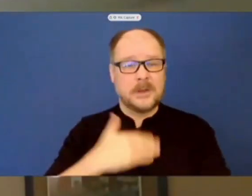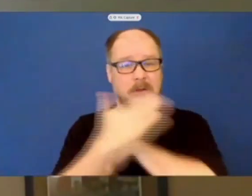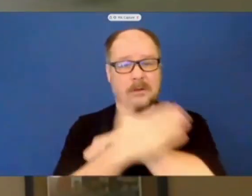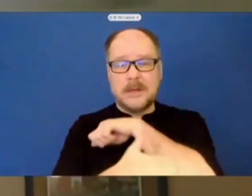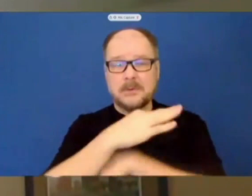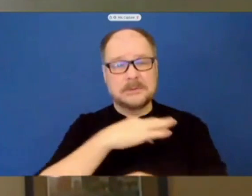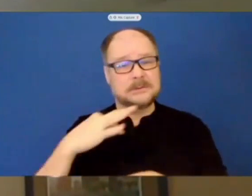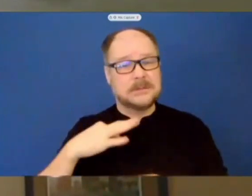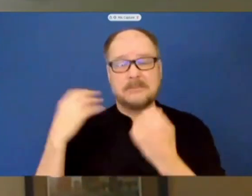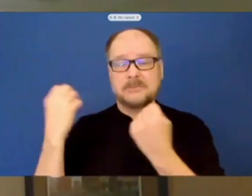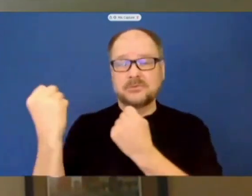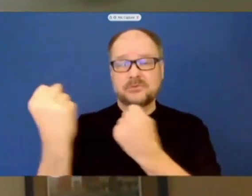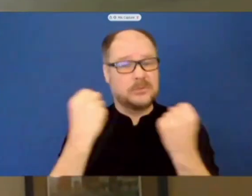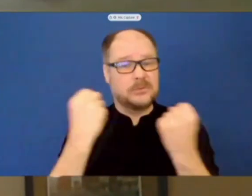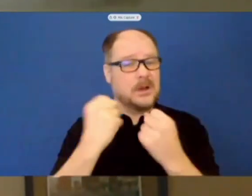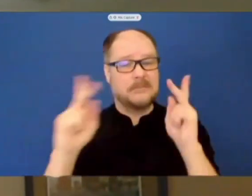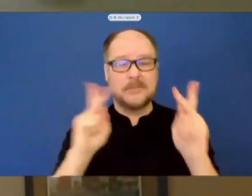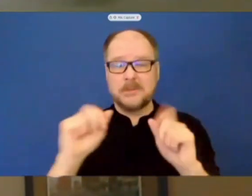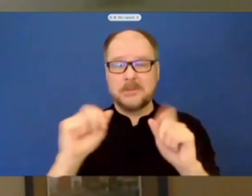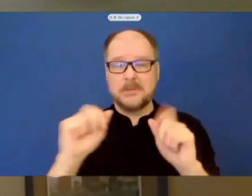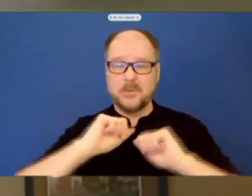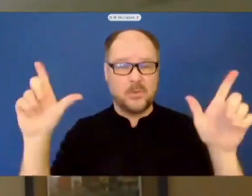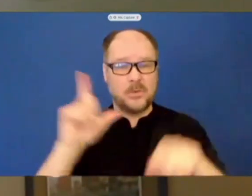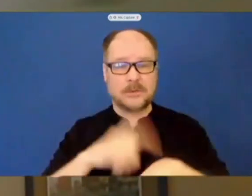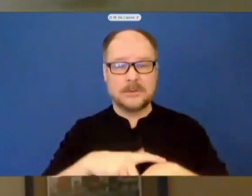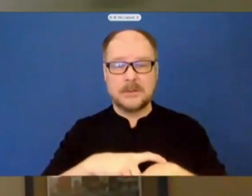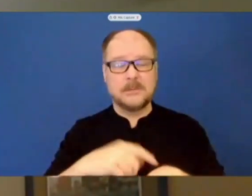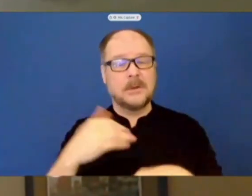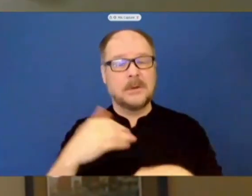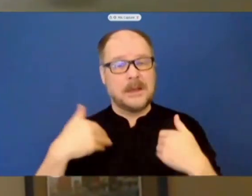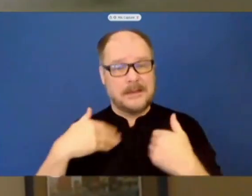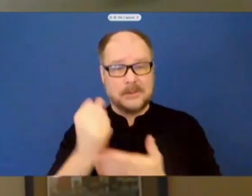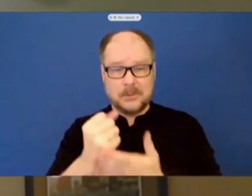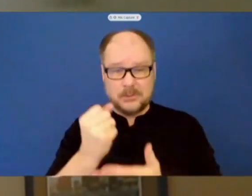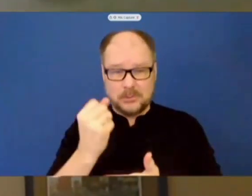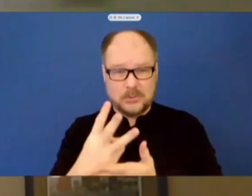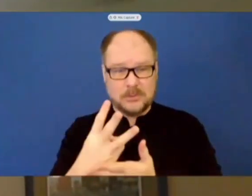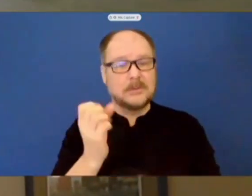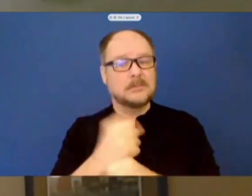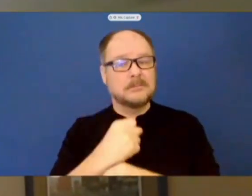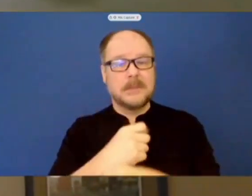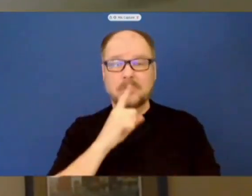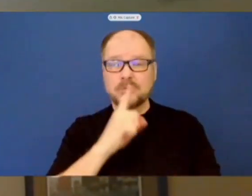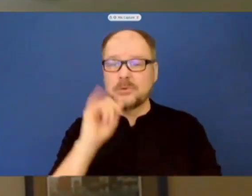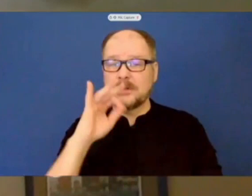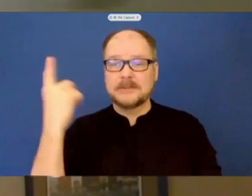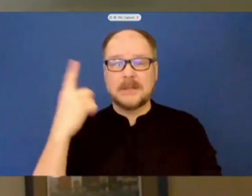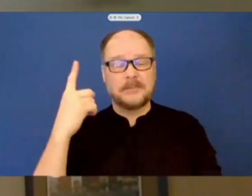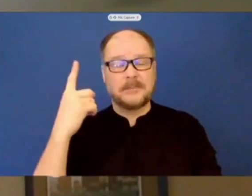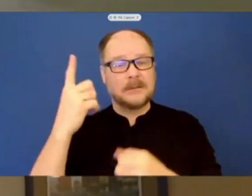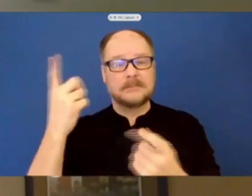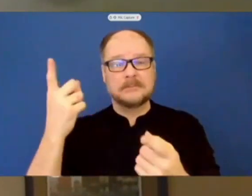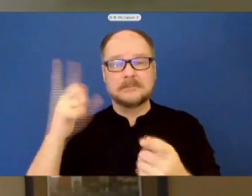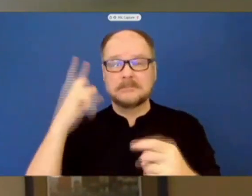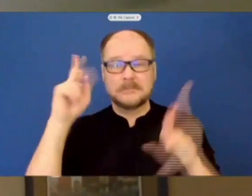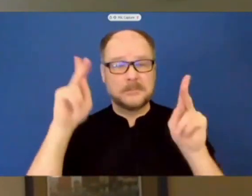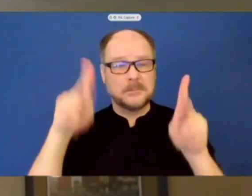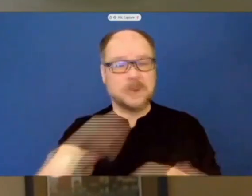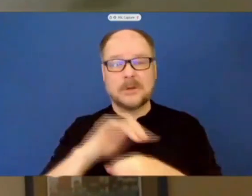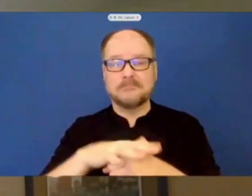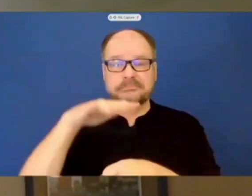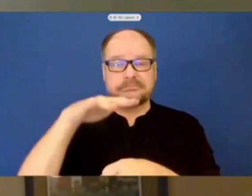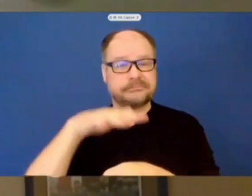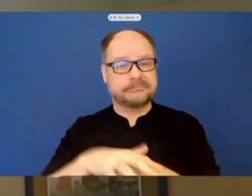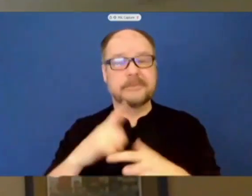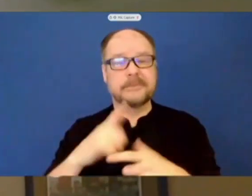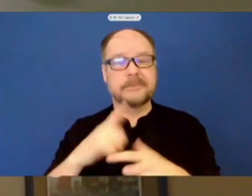have social workers who can help assist with these issues to make sure that we can de-escalate anything that happens. And so, no, we don't have those same